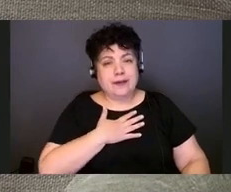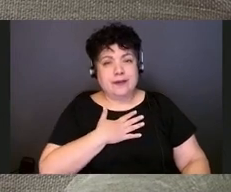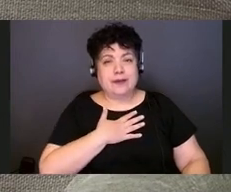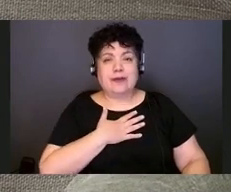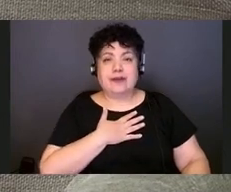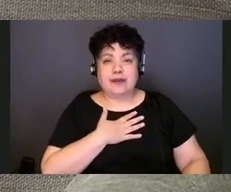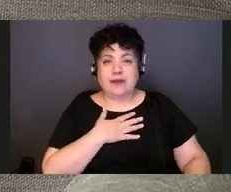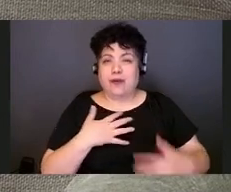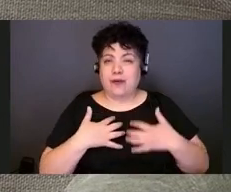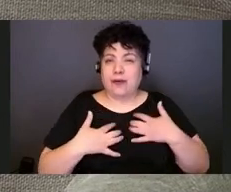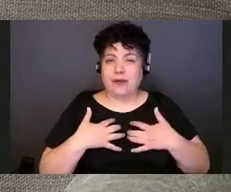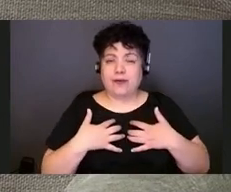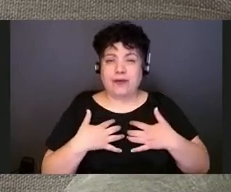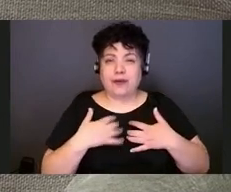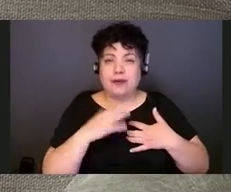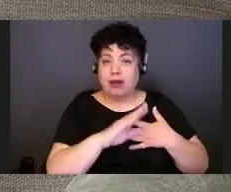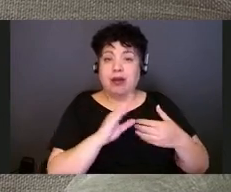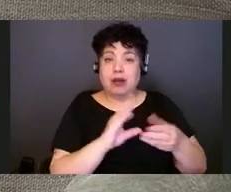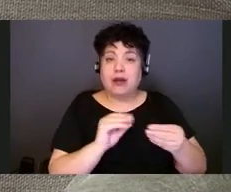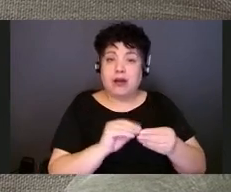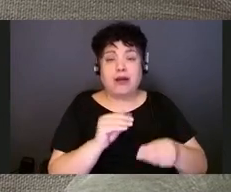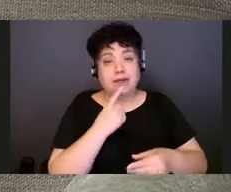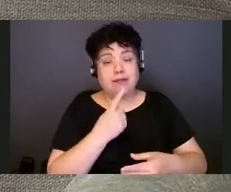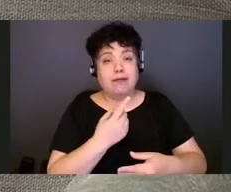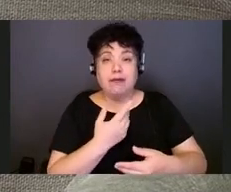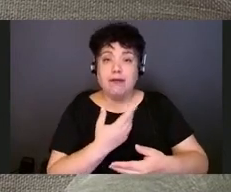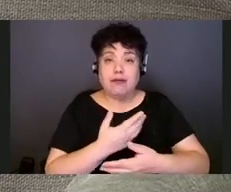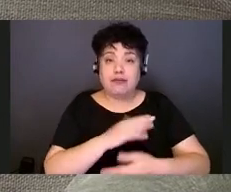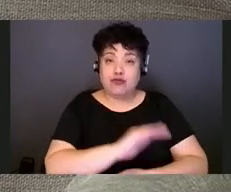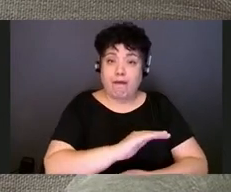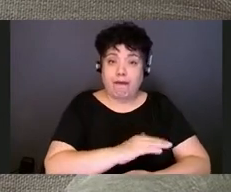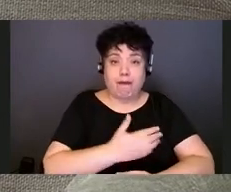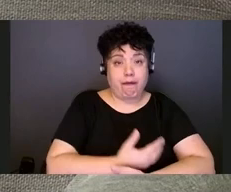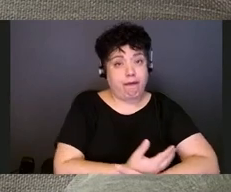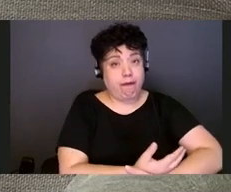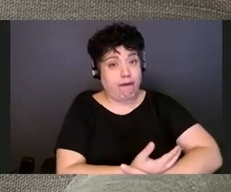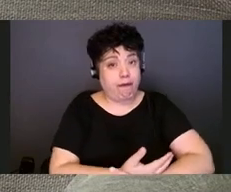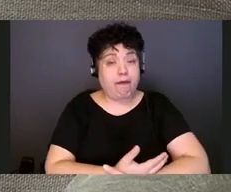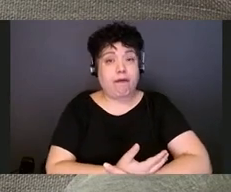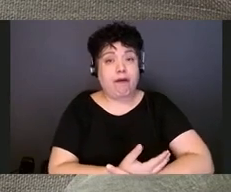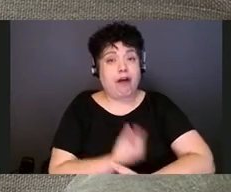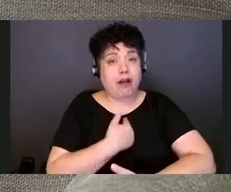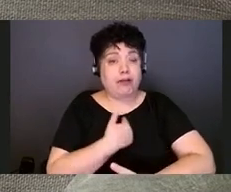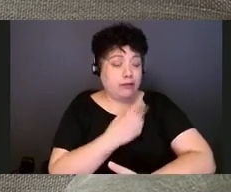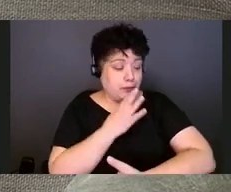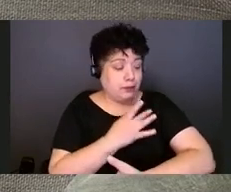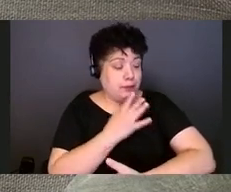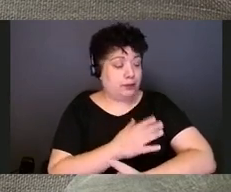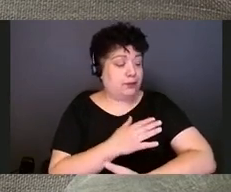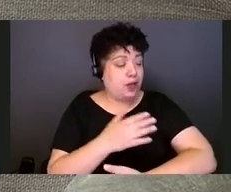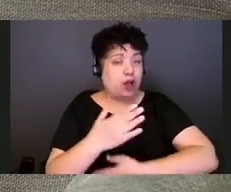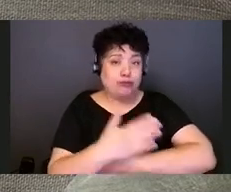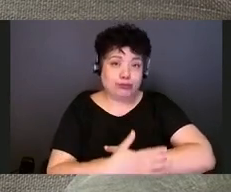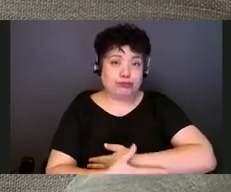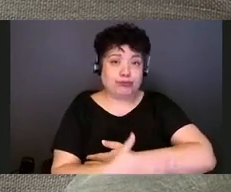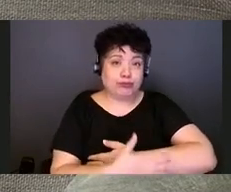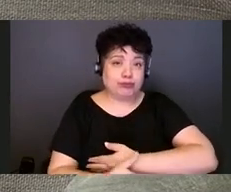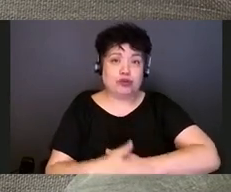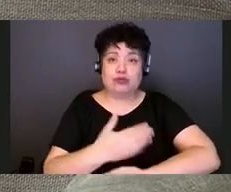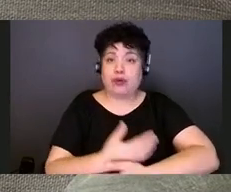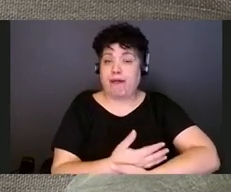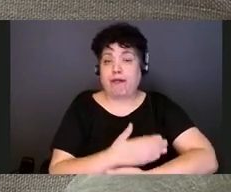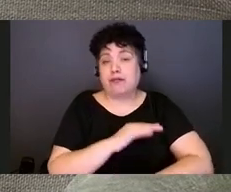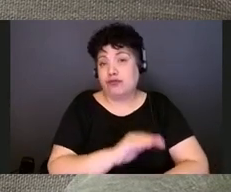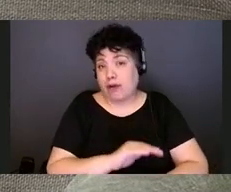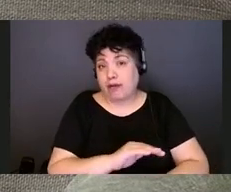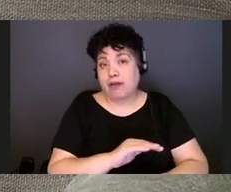about rocking a child and comforting them. And something that we deal with in universities is, I